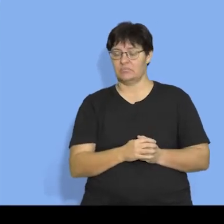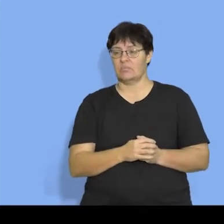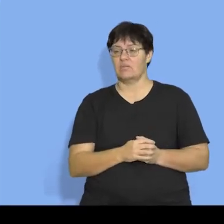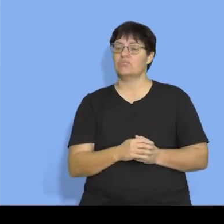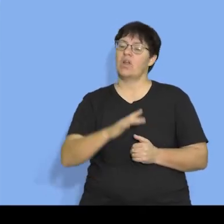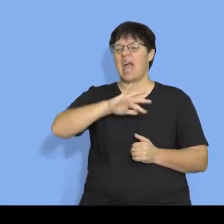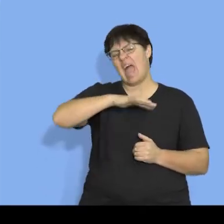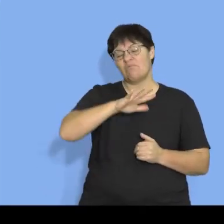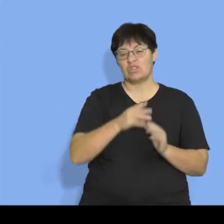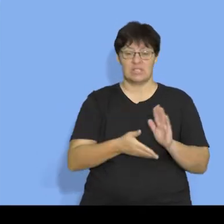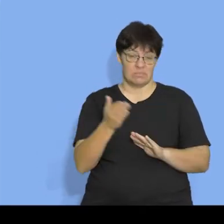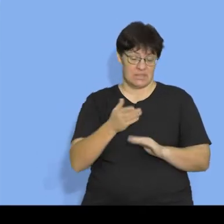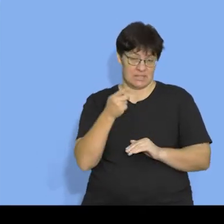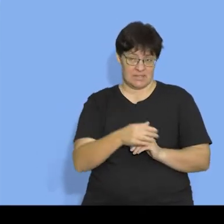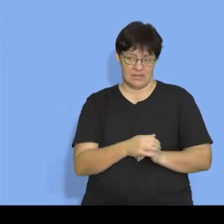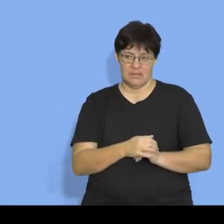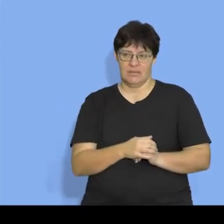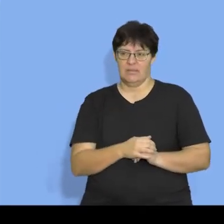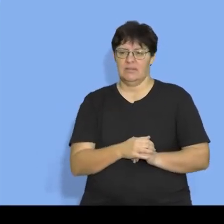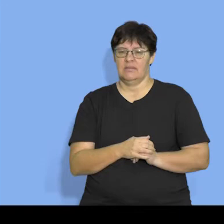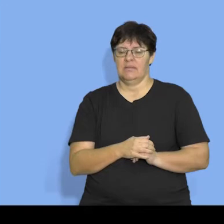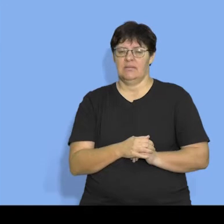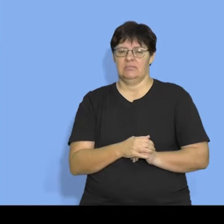say the average speed